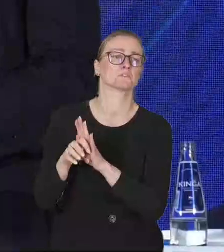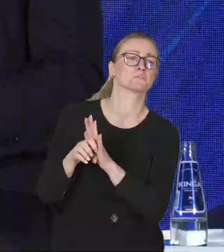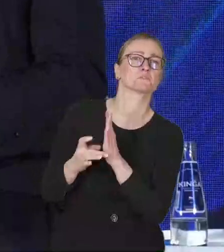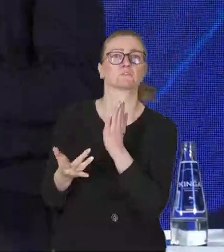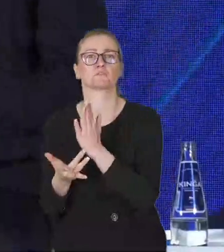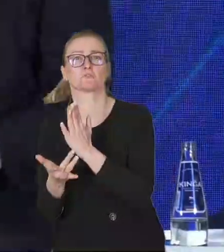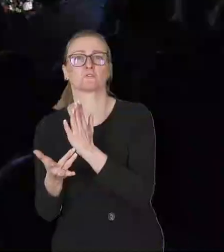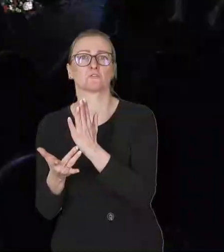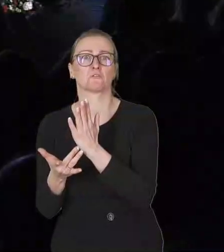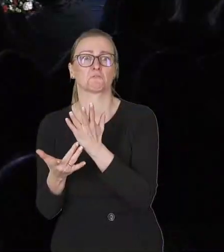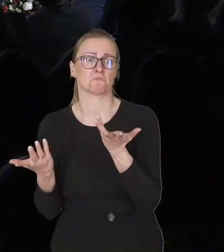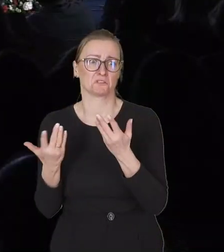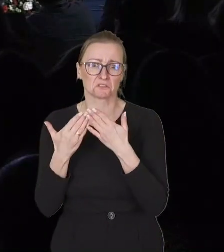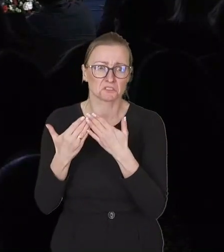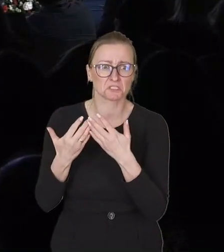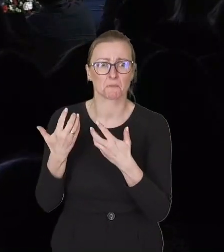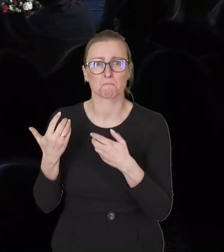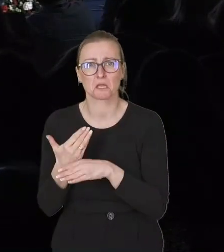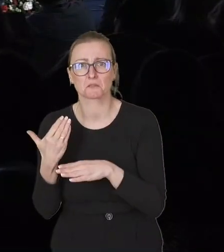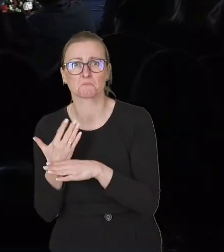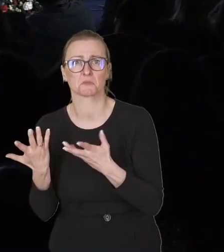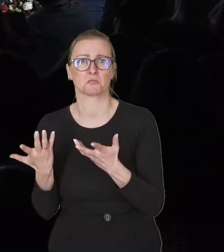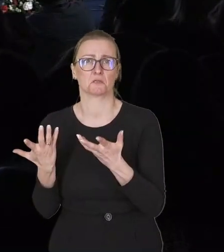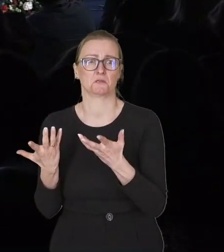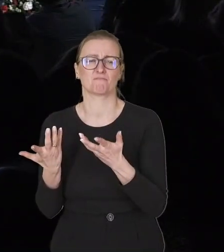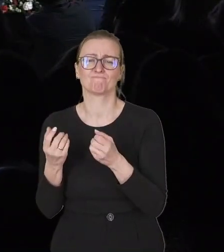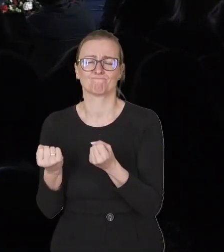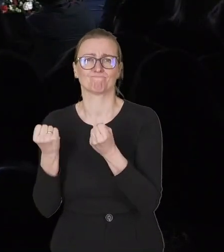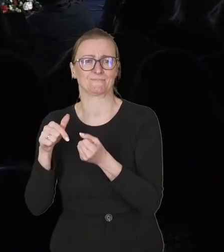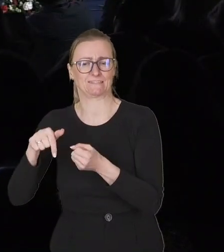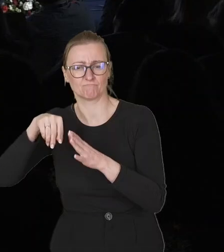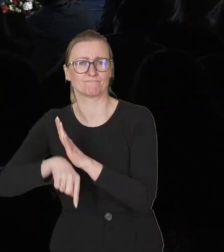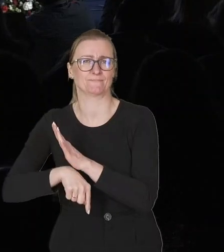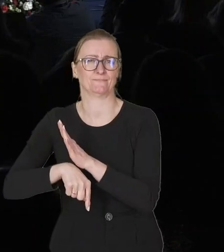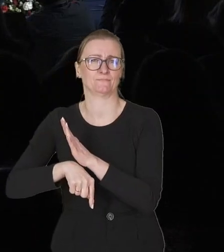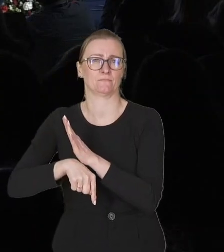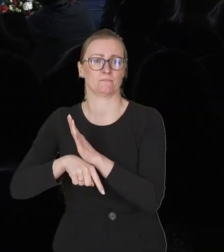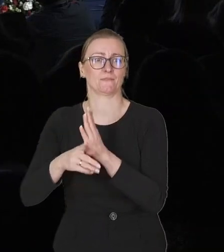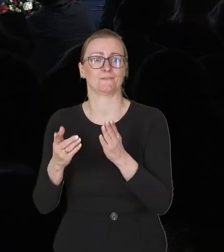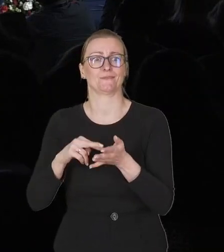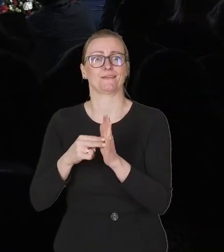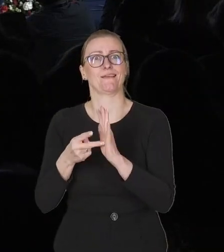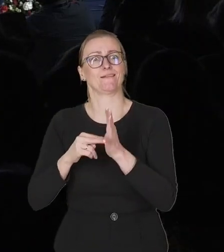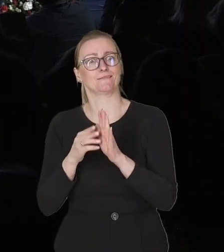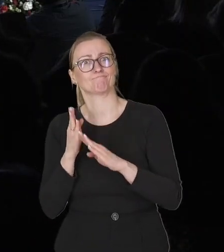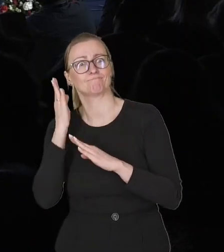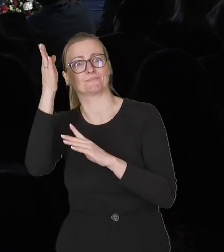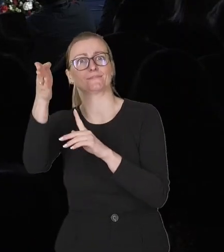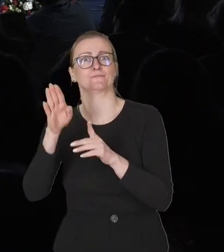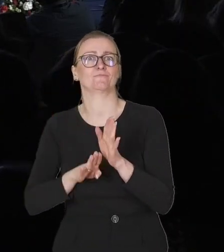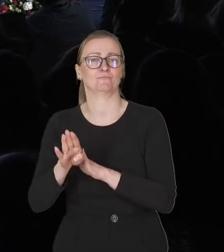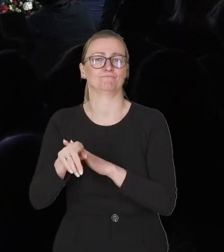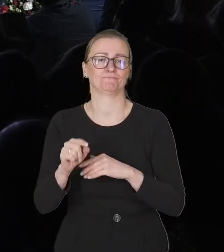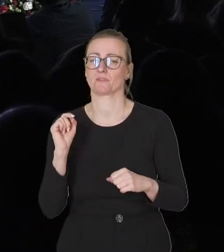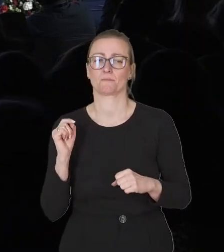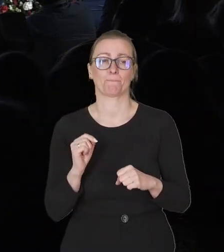into our future. Thank you. Michael. And from my